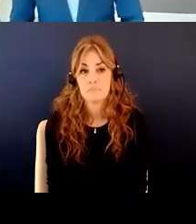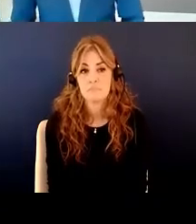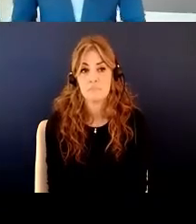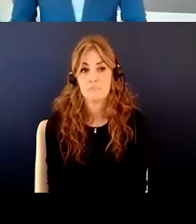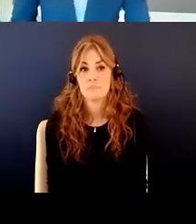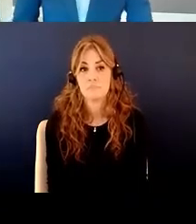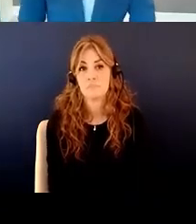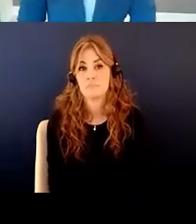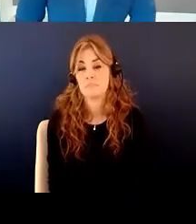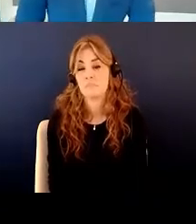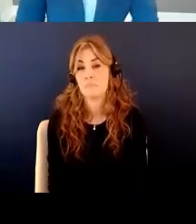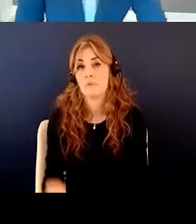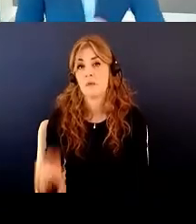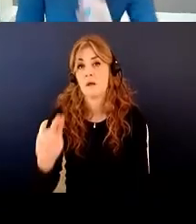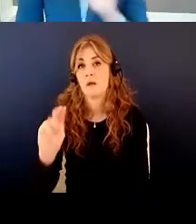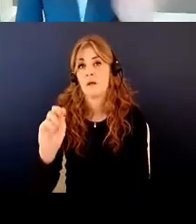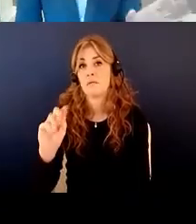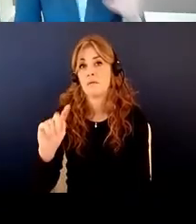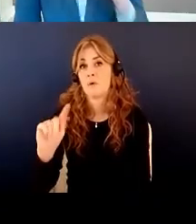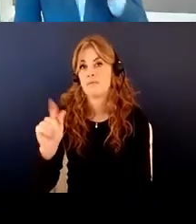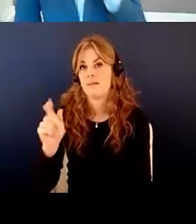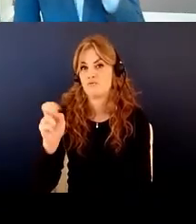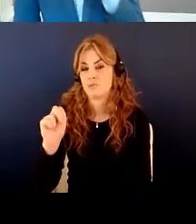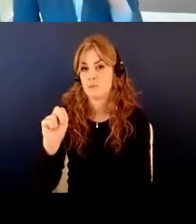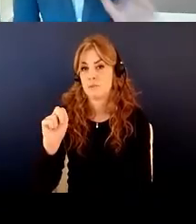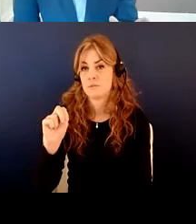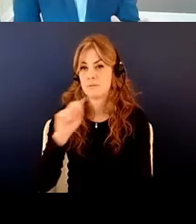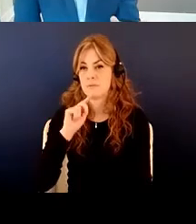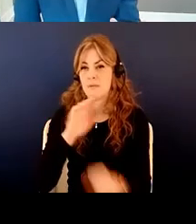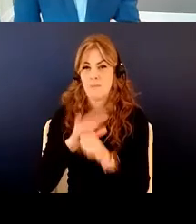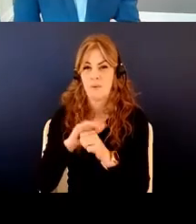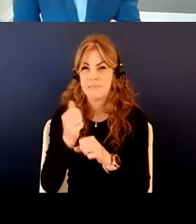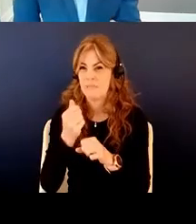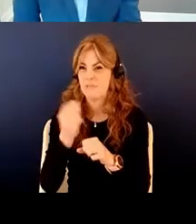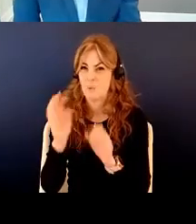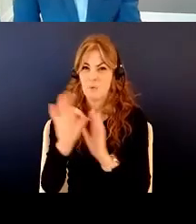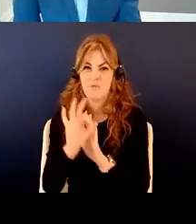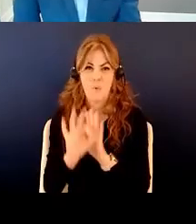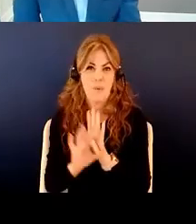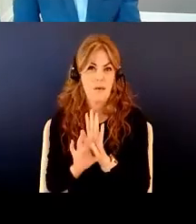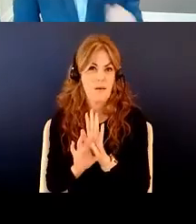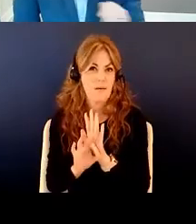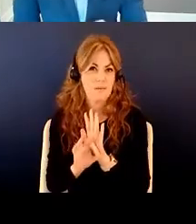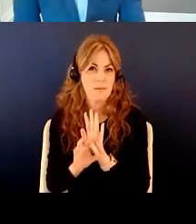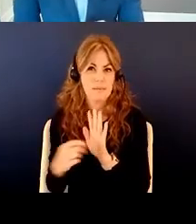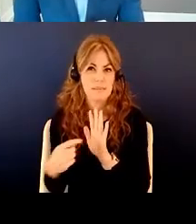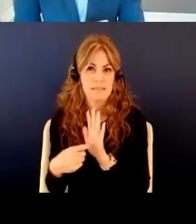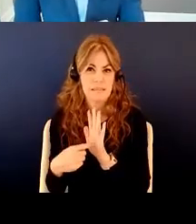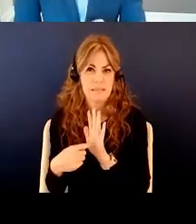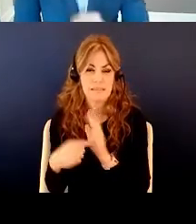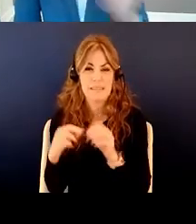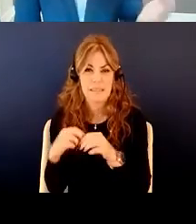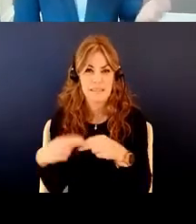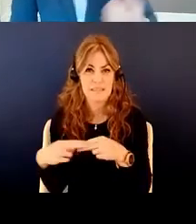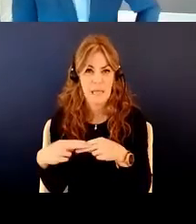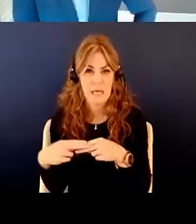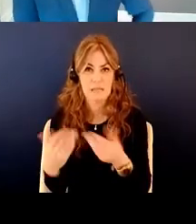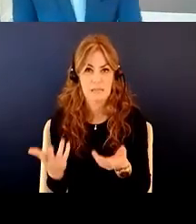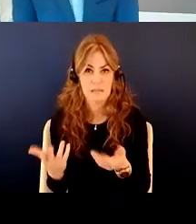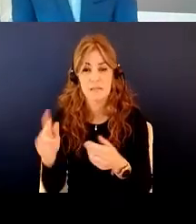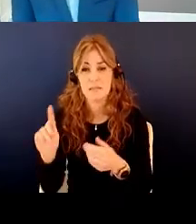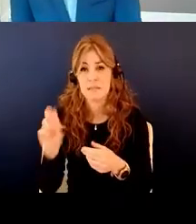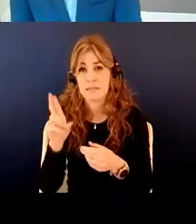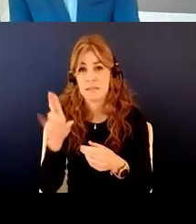of notation. I promise there's only a few formulas in these slides. Terry's